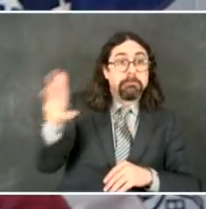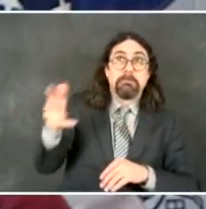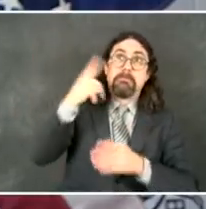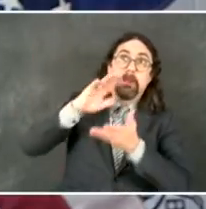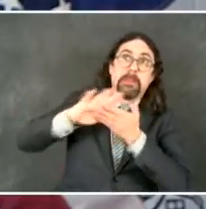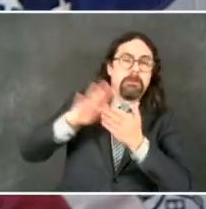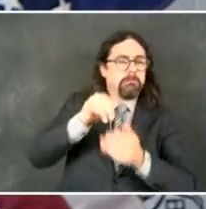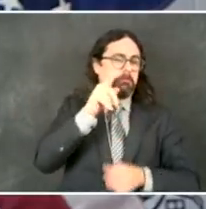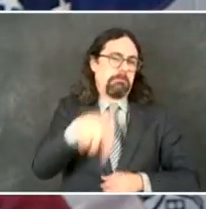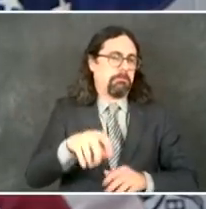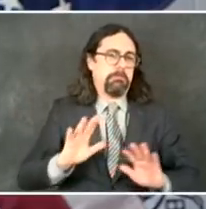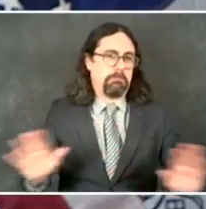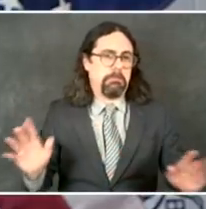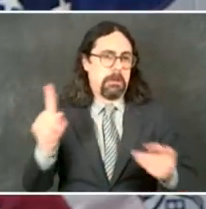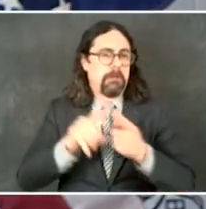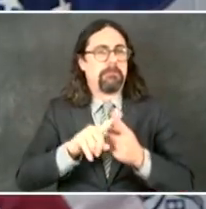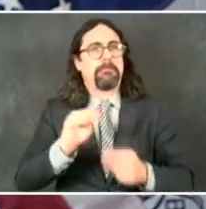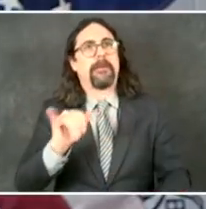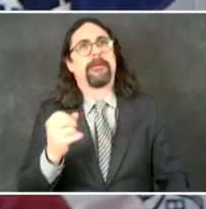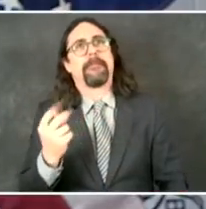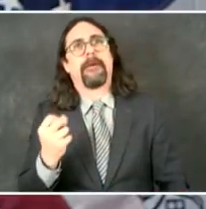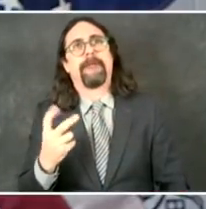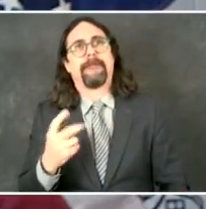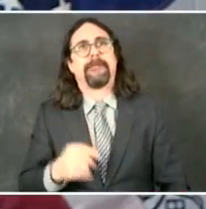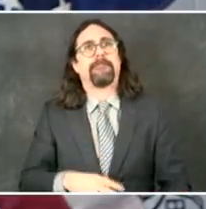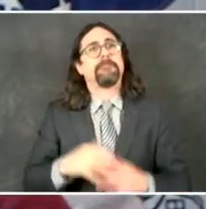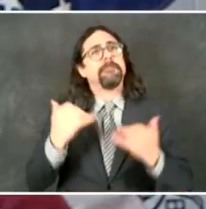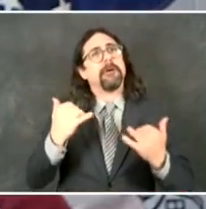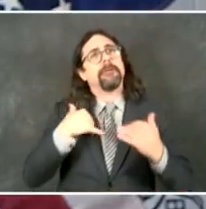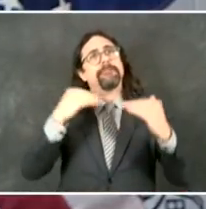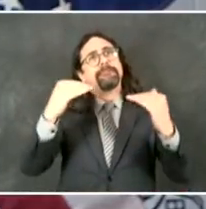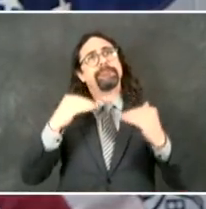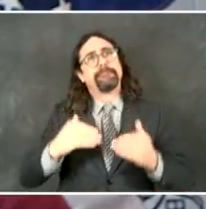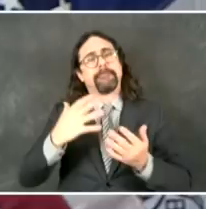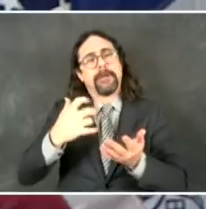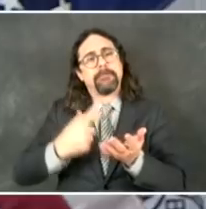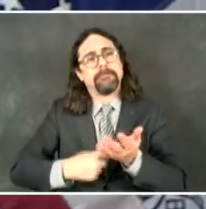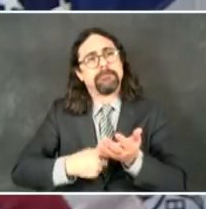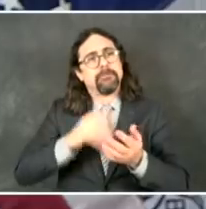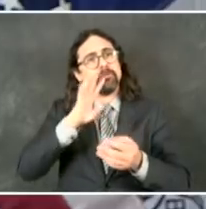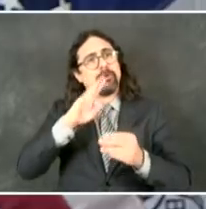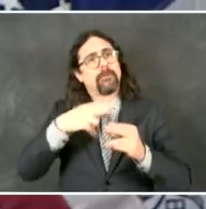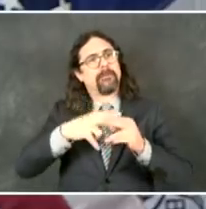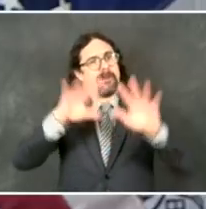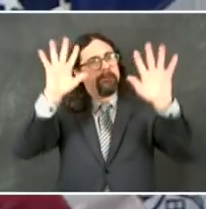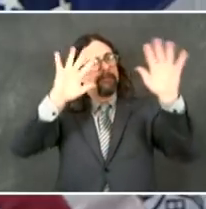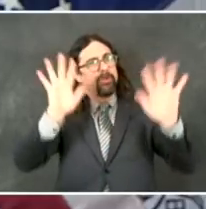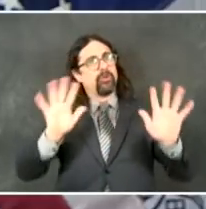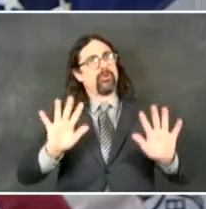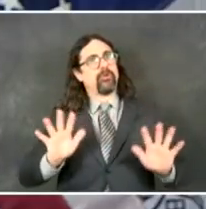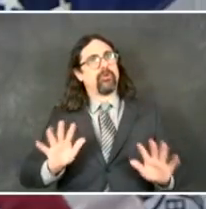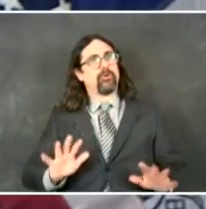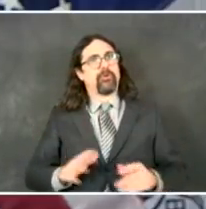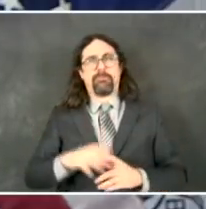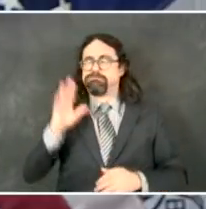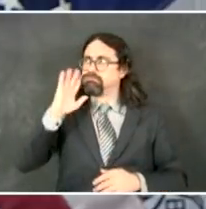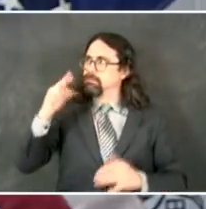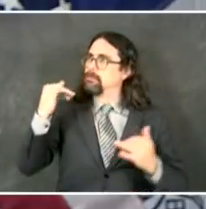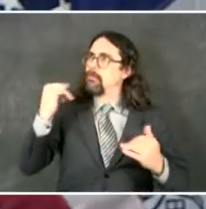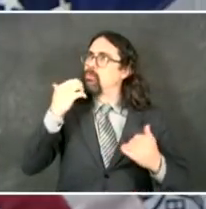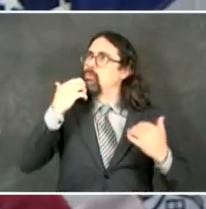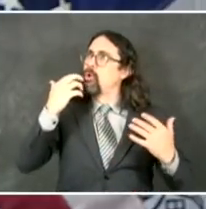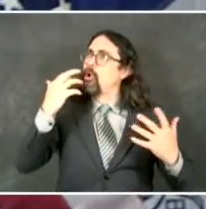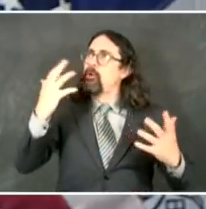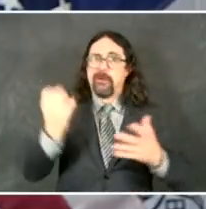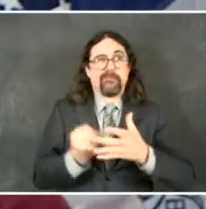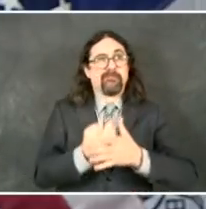The weather has been getting warmer slowly but surely. We've talked about the changes that when it gets warmer, there'll be more and more people